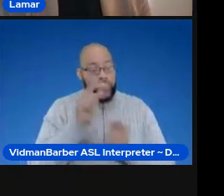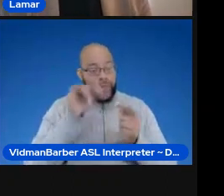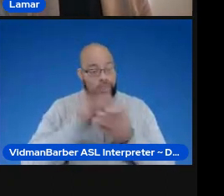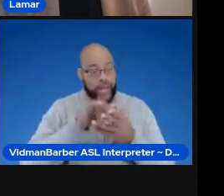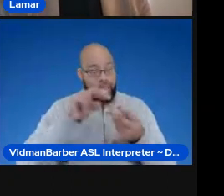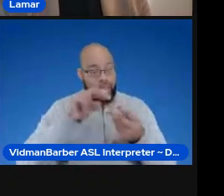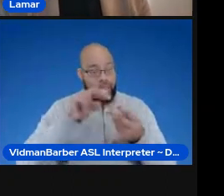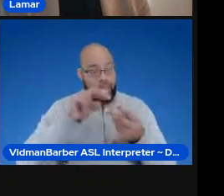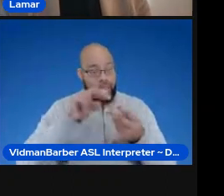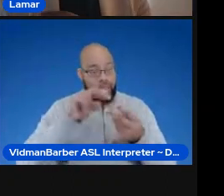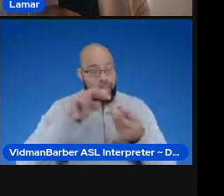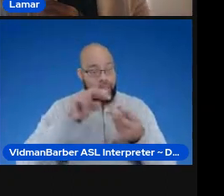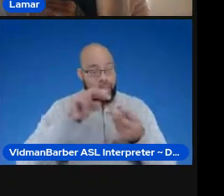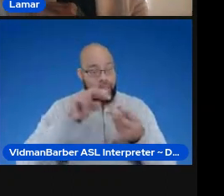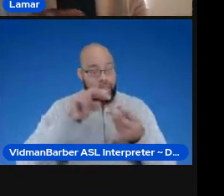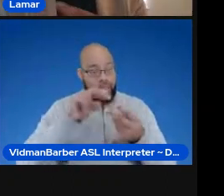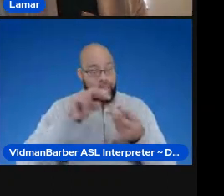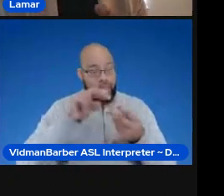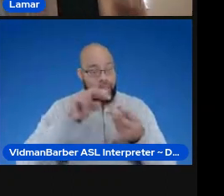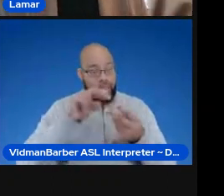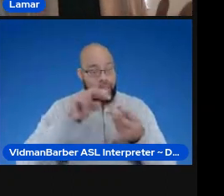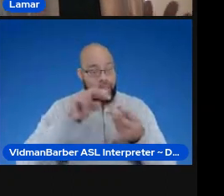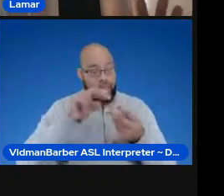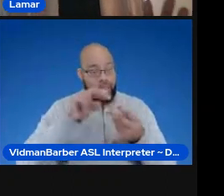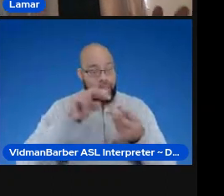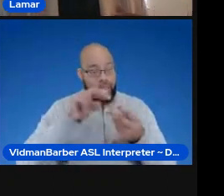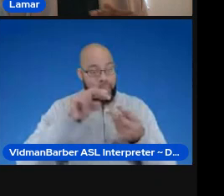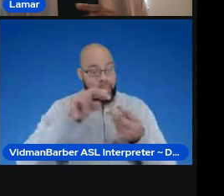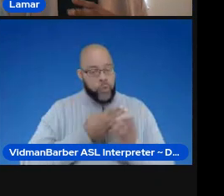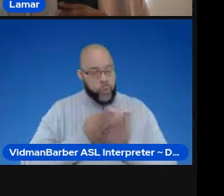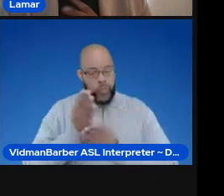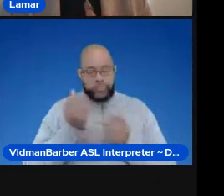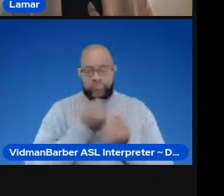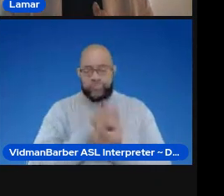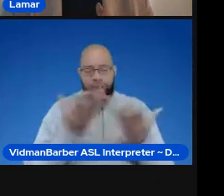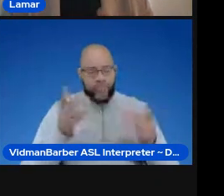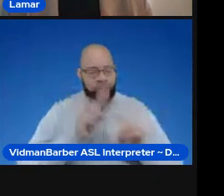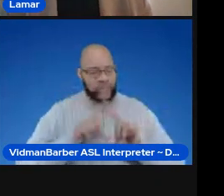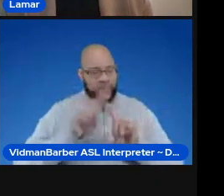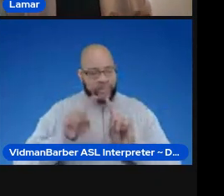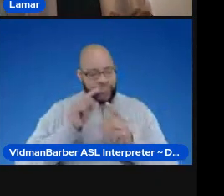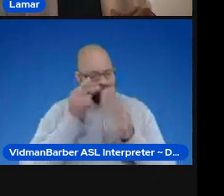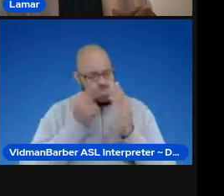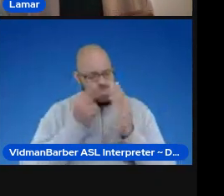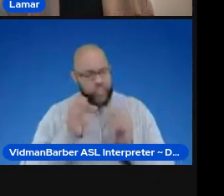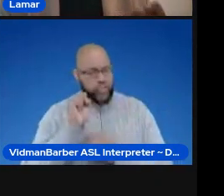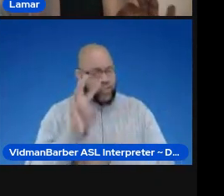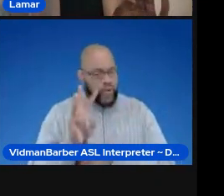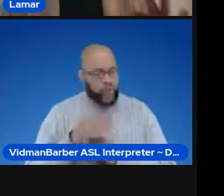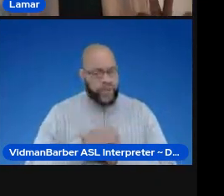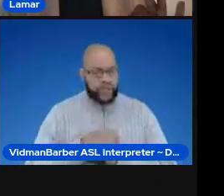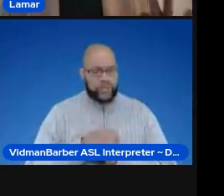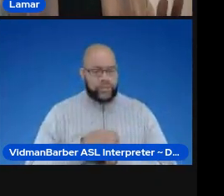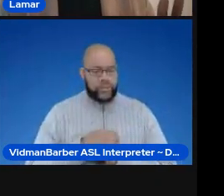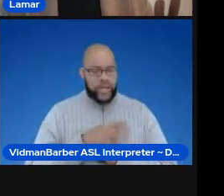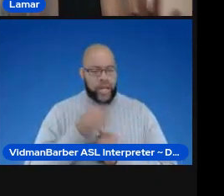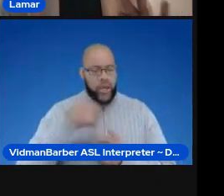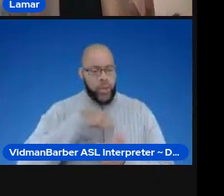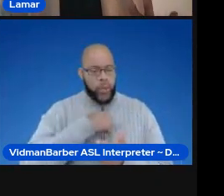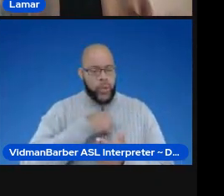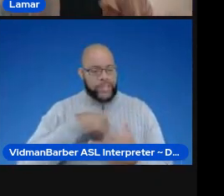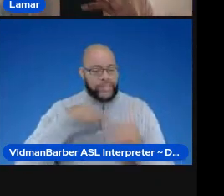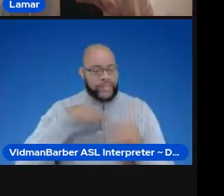is that we have run it through a number of different prediction softwares, and we are yet to